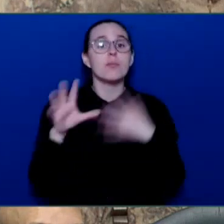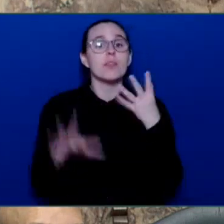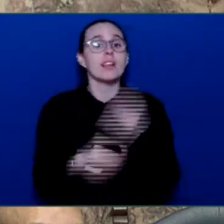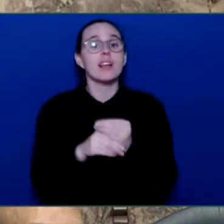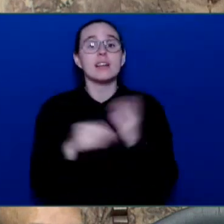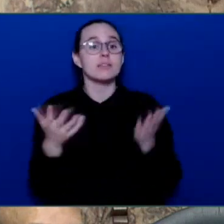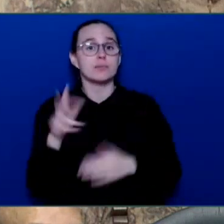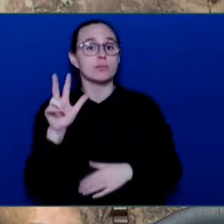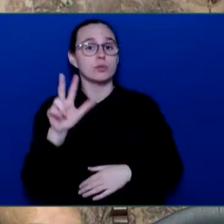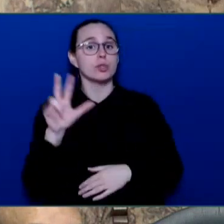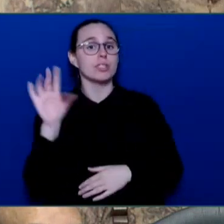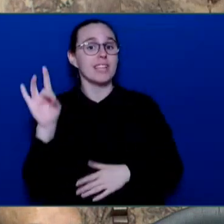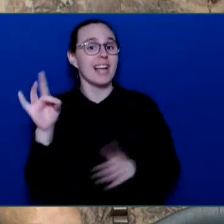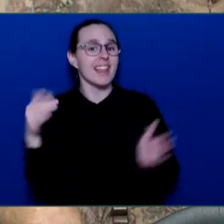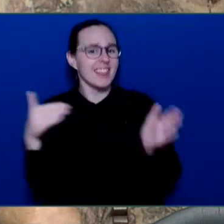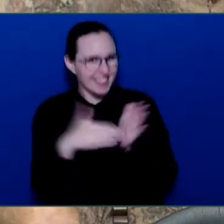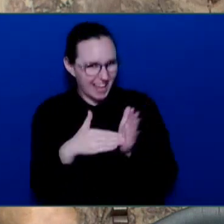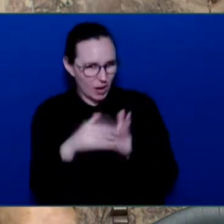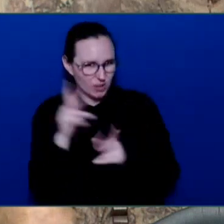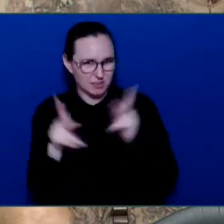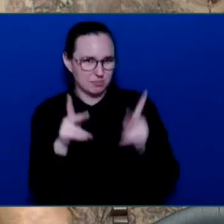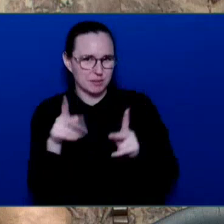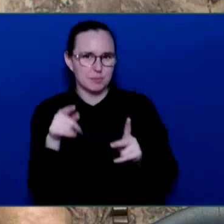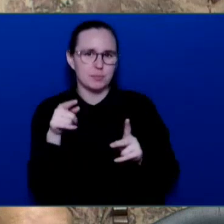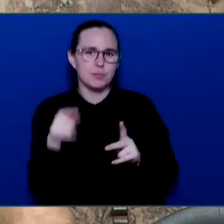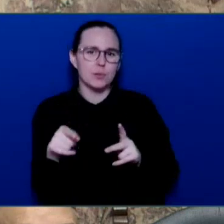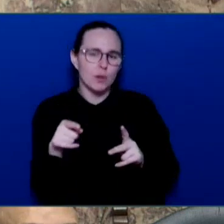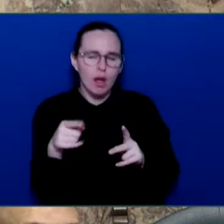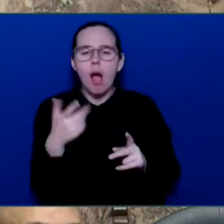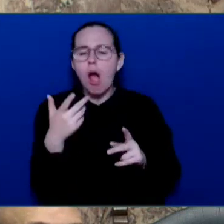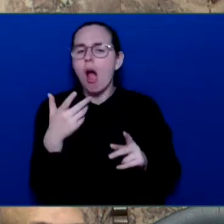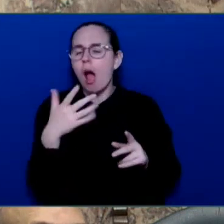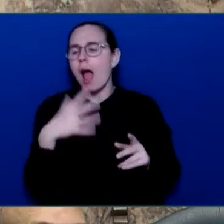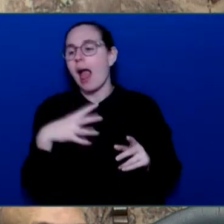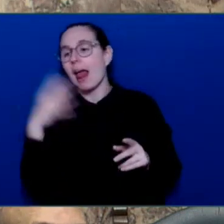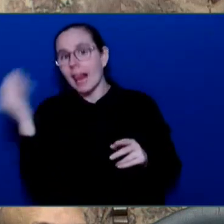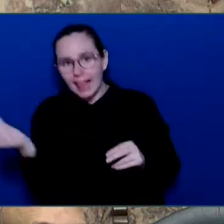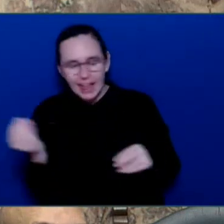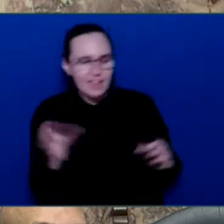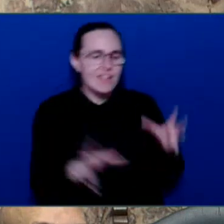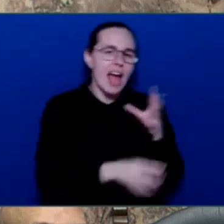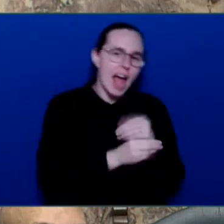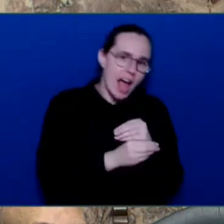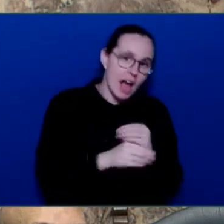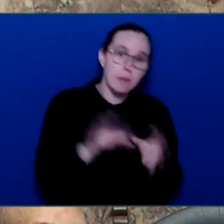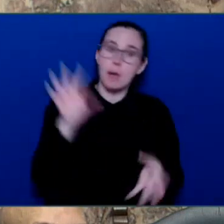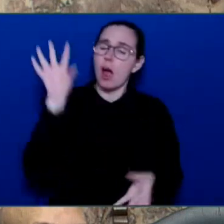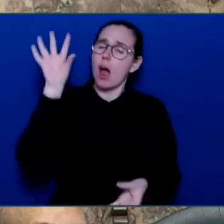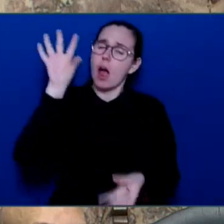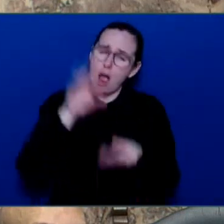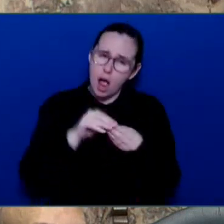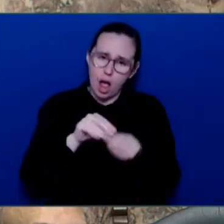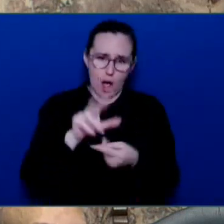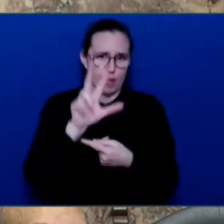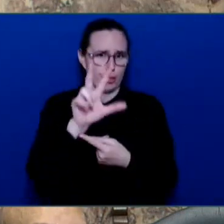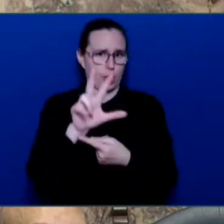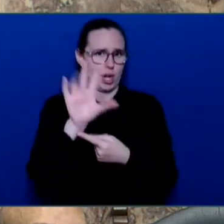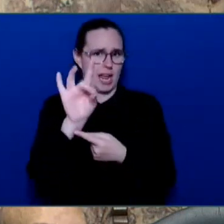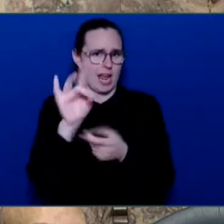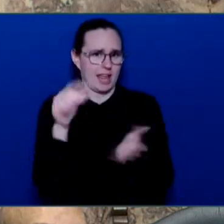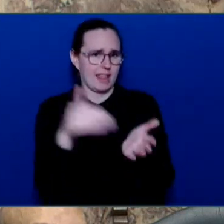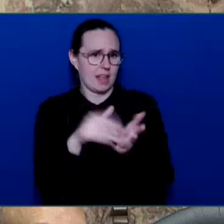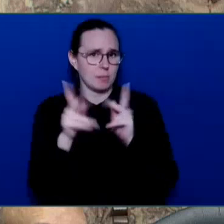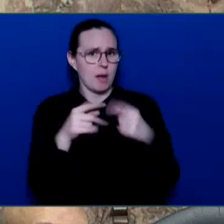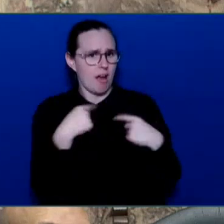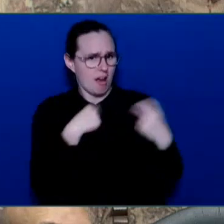Health, and I've met with people, including a day of meetings at Abbotsford Regional General Hospital, where I've heard from people, I say that to them, and we all agree it